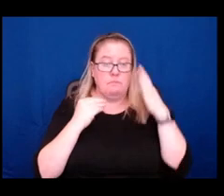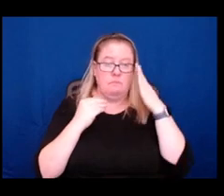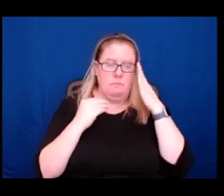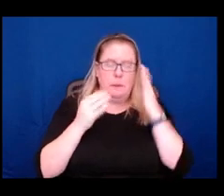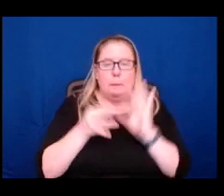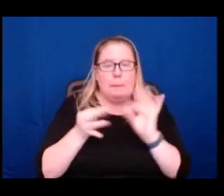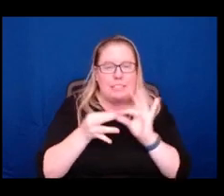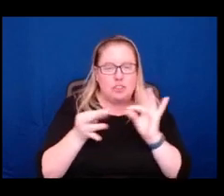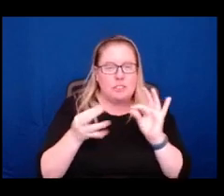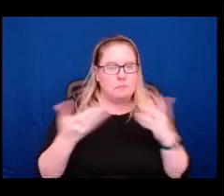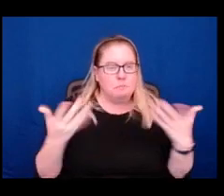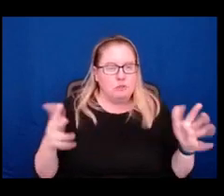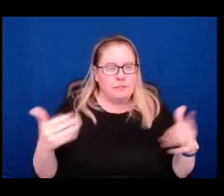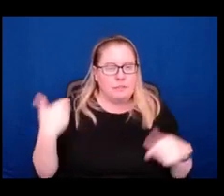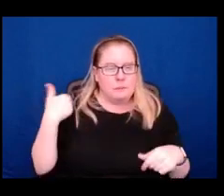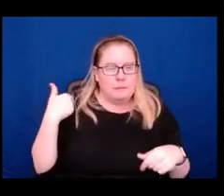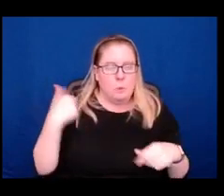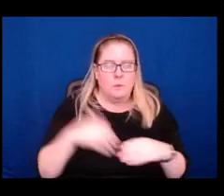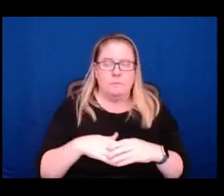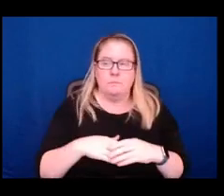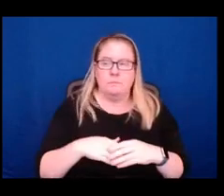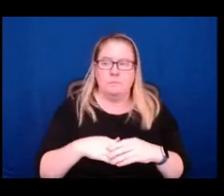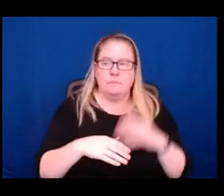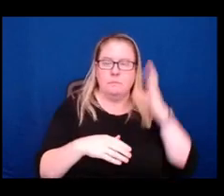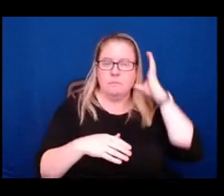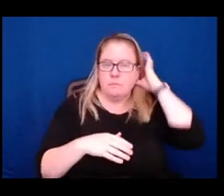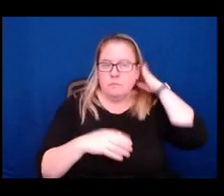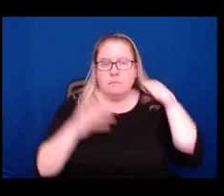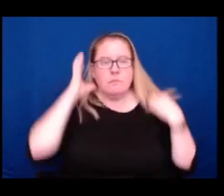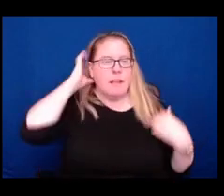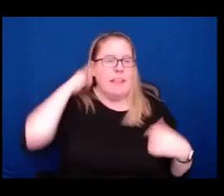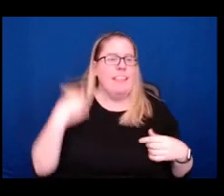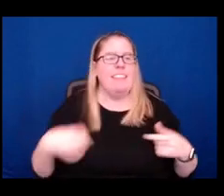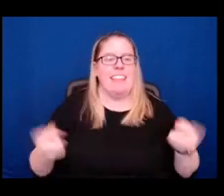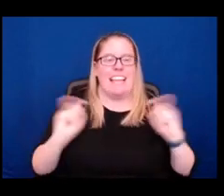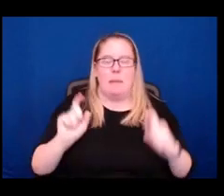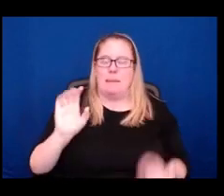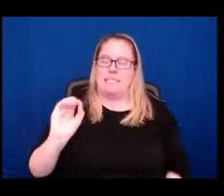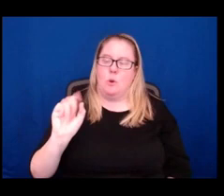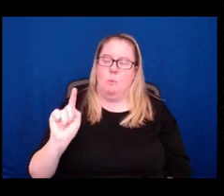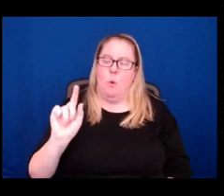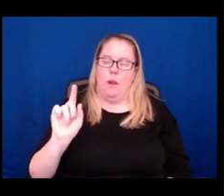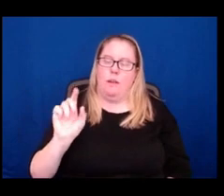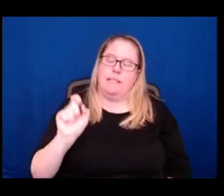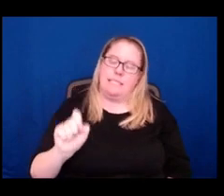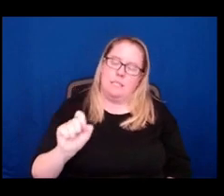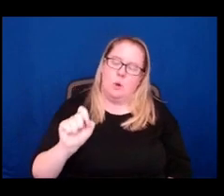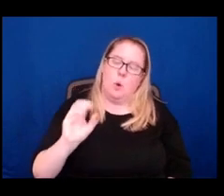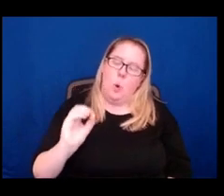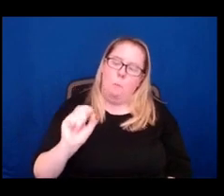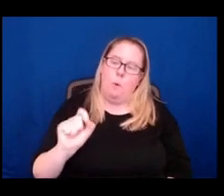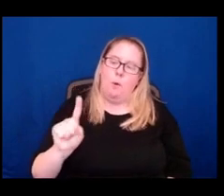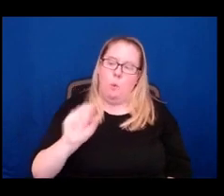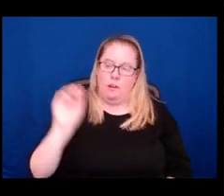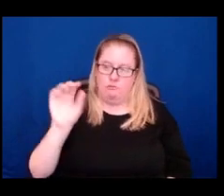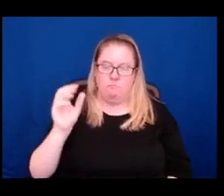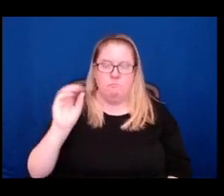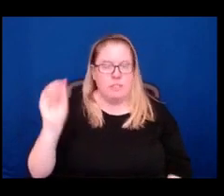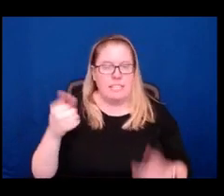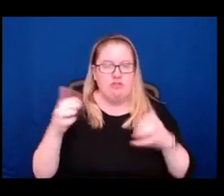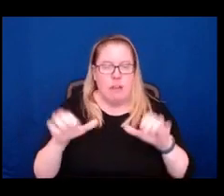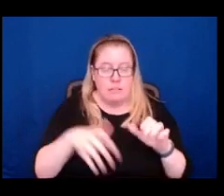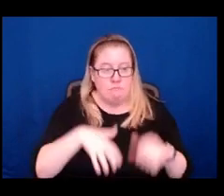viewers earlier, I was given a 0.1% chance of conceiving. And although my pregnancy didn't come to